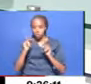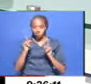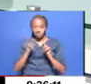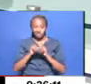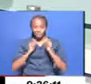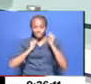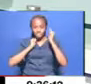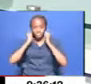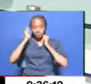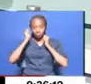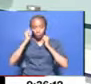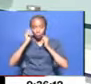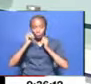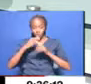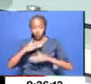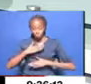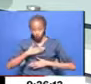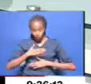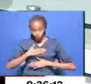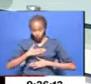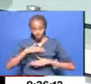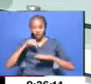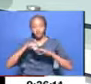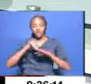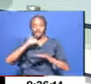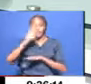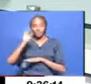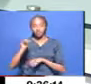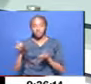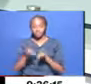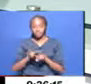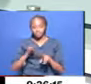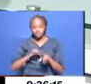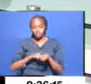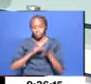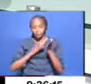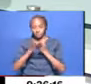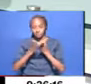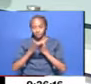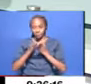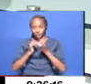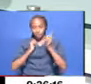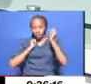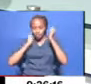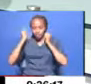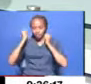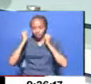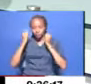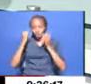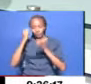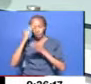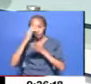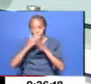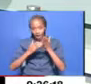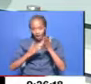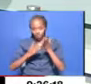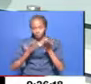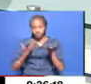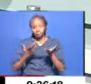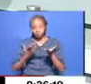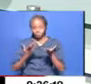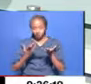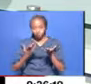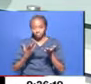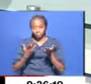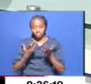honored in Africa. Opande served in the Kenyan military for a close to half a century, and his unparalleled bravery,